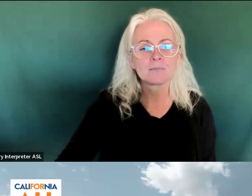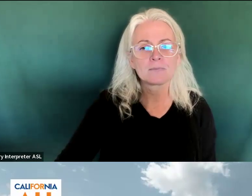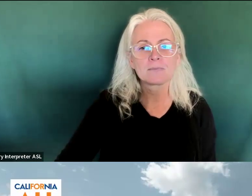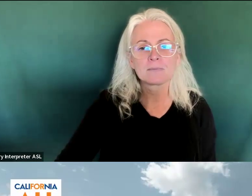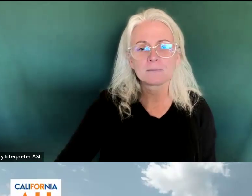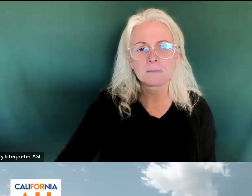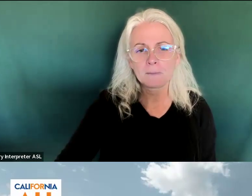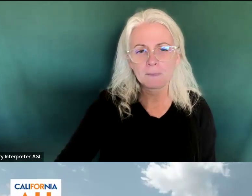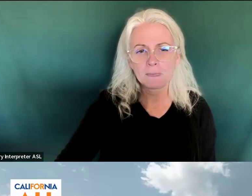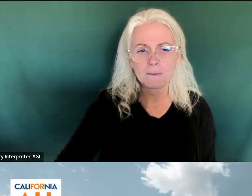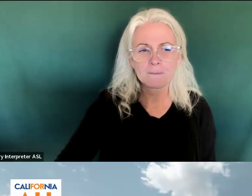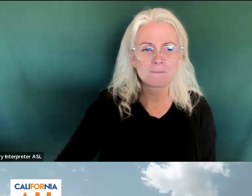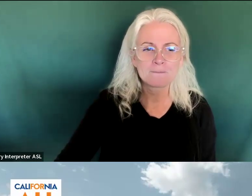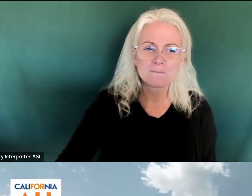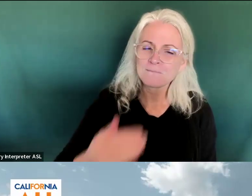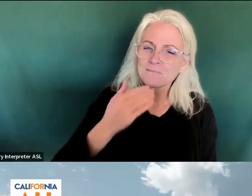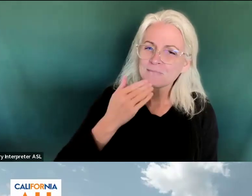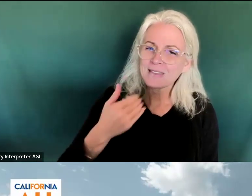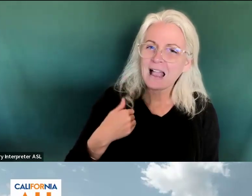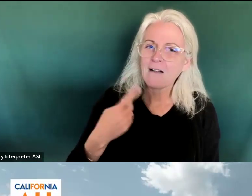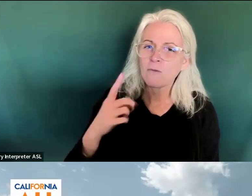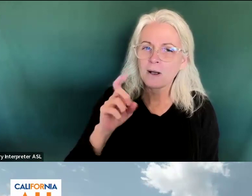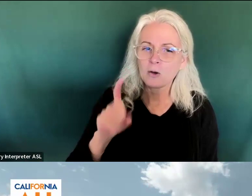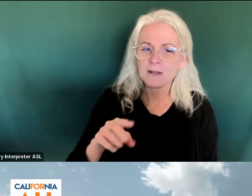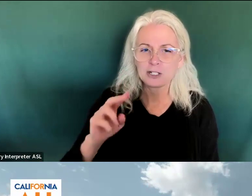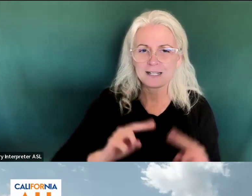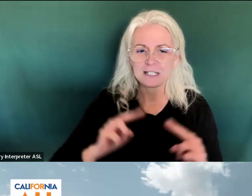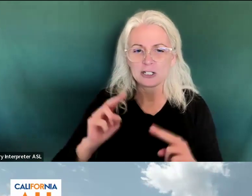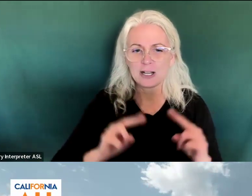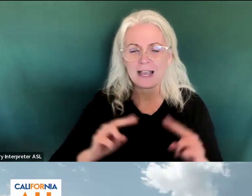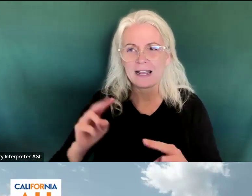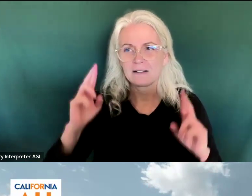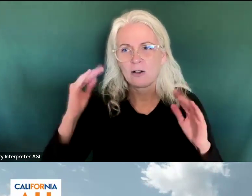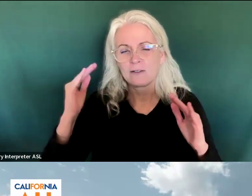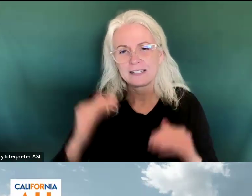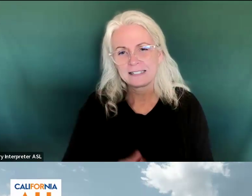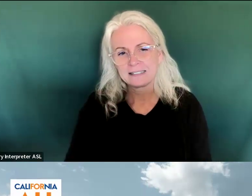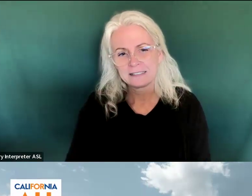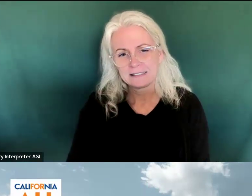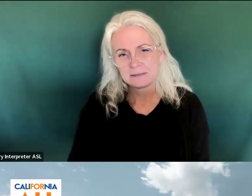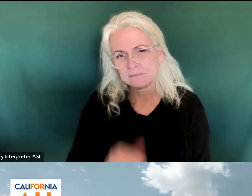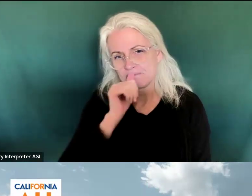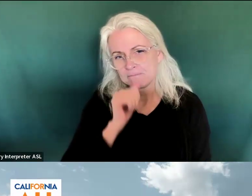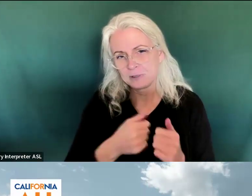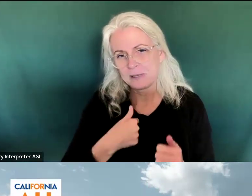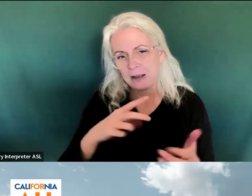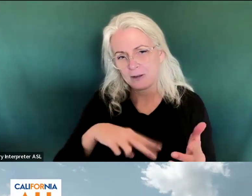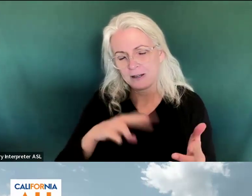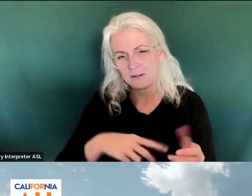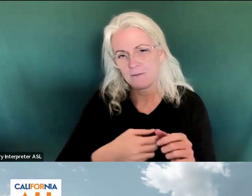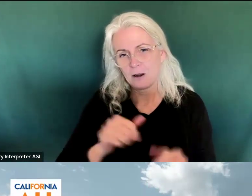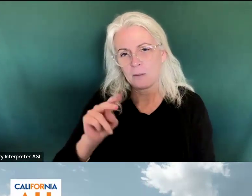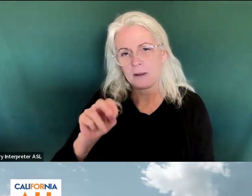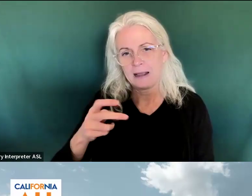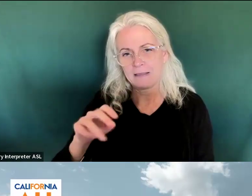Thanks, Scott and Sean. We do have one question in the chat. Hopefully, bear with me as I read it. From